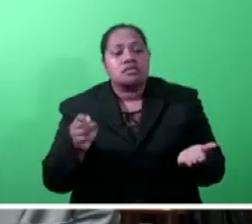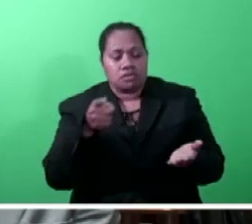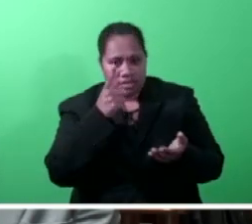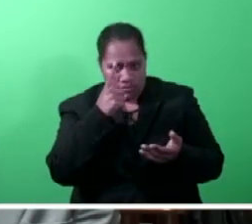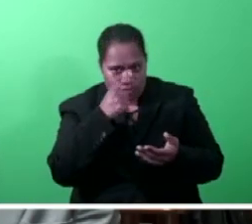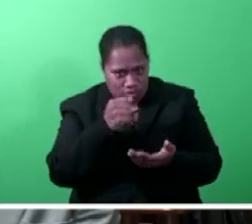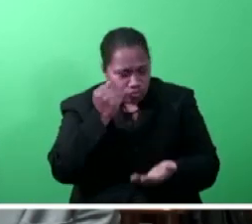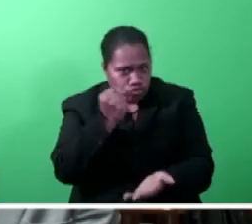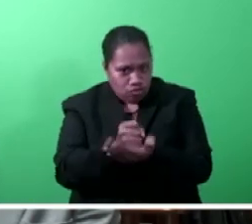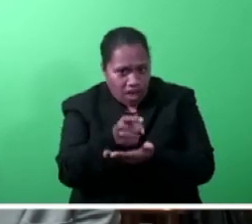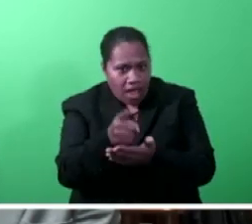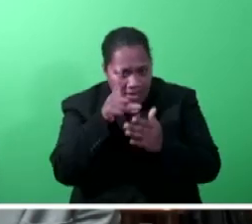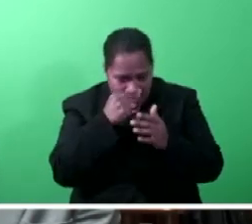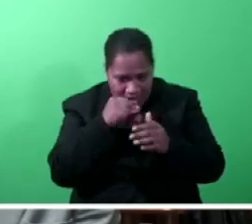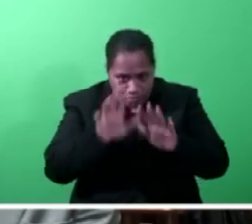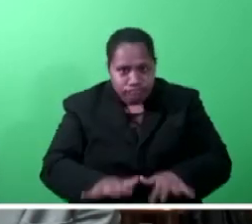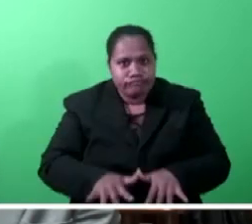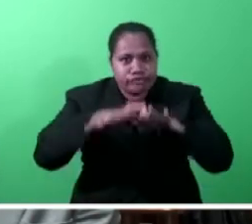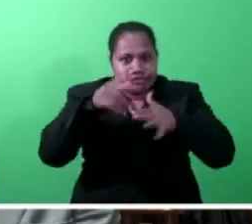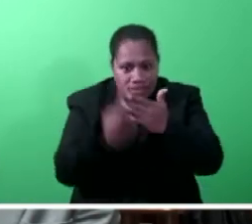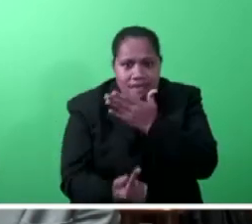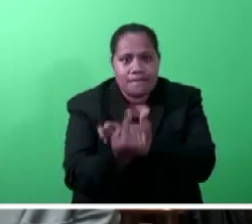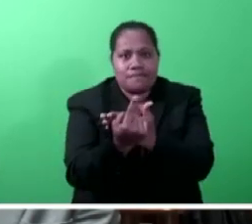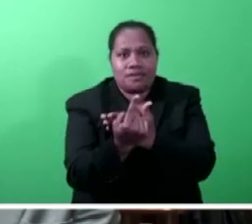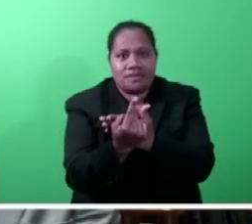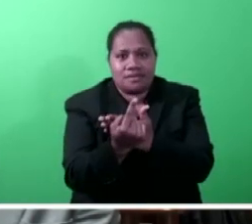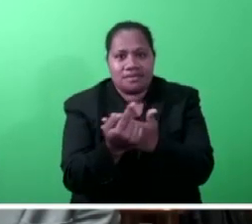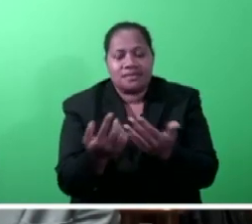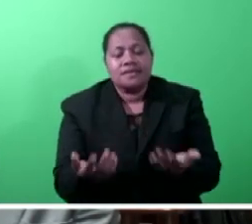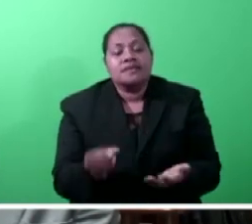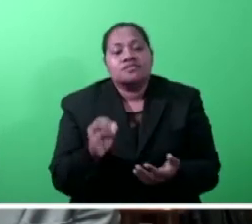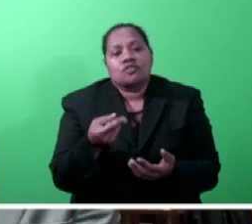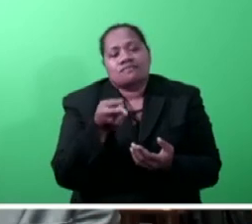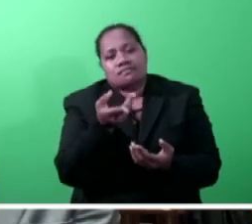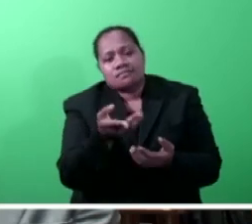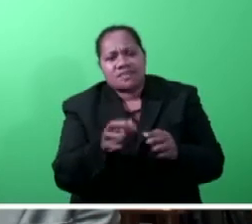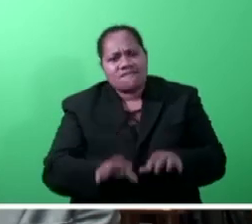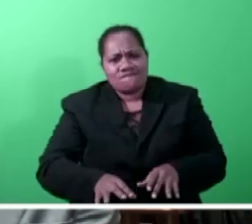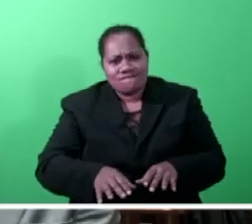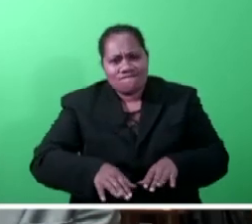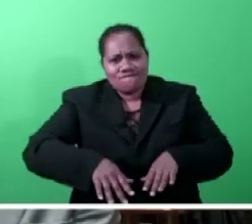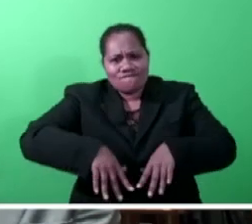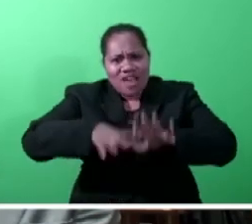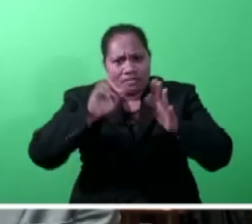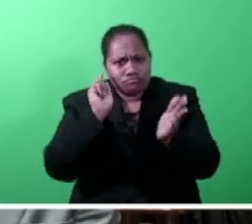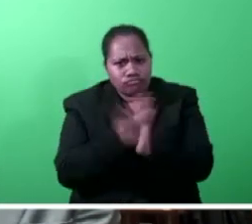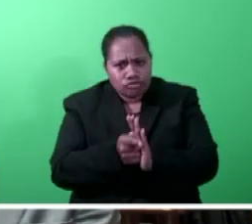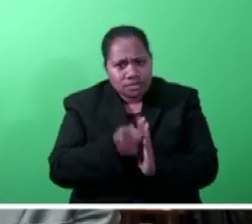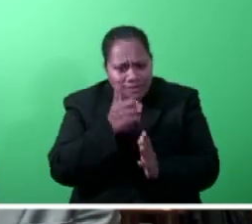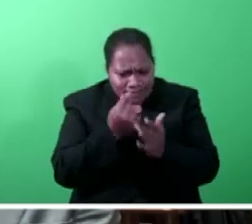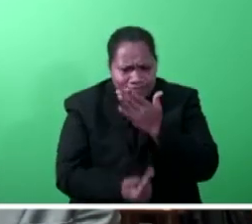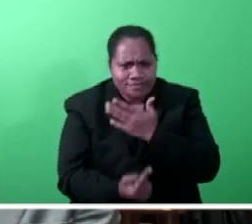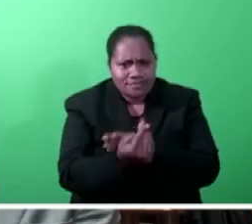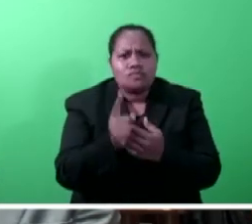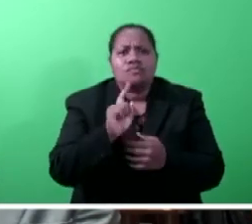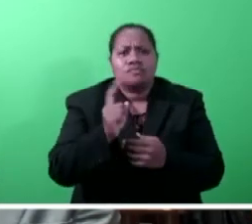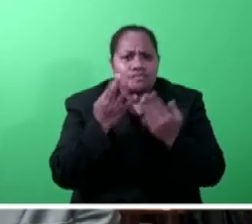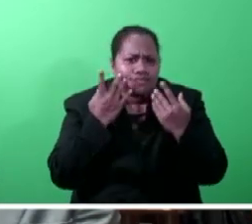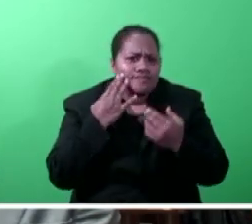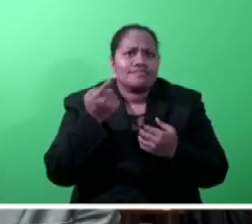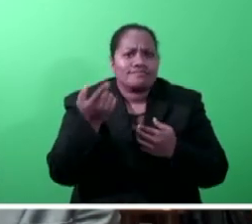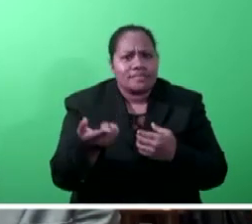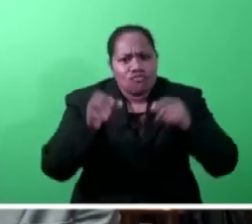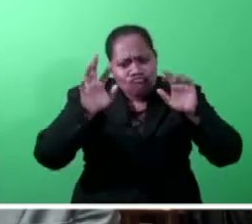place. Flash floods are caused by many different things: intense rainfall from slow-moving thunderstorms, tropical